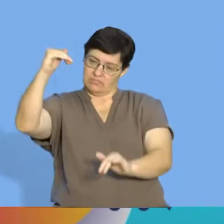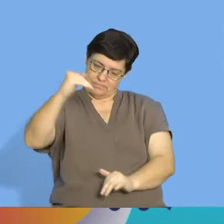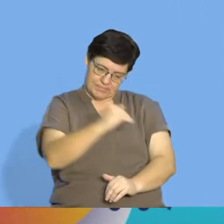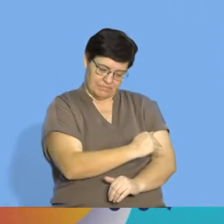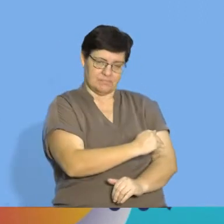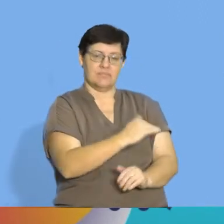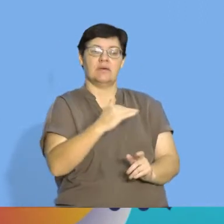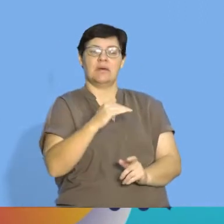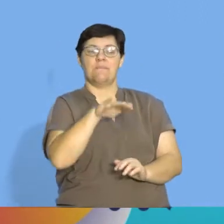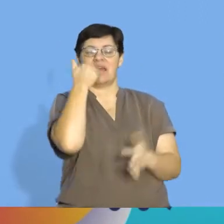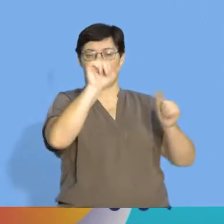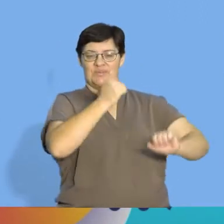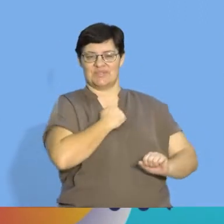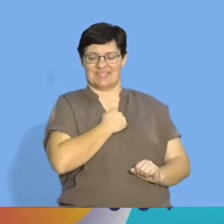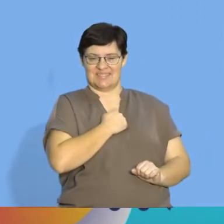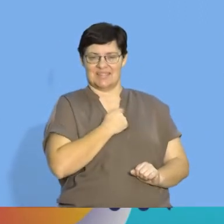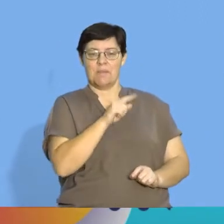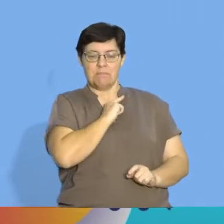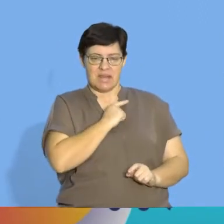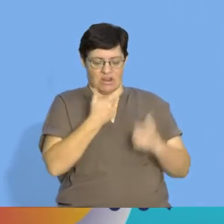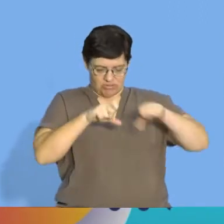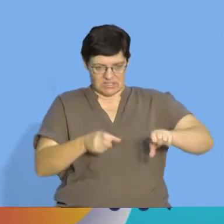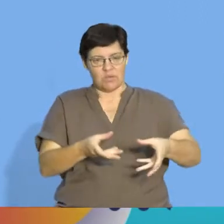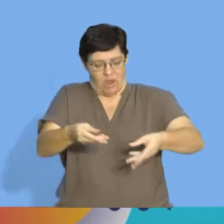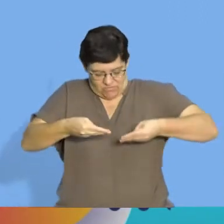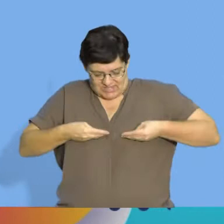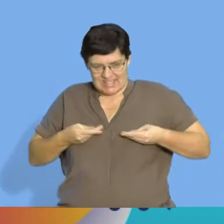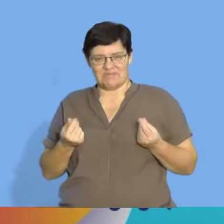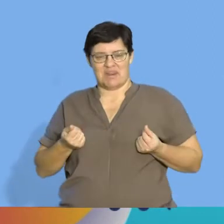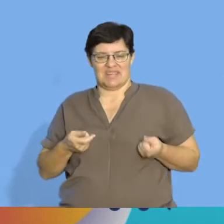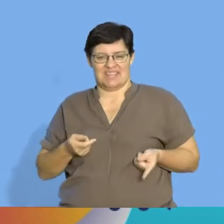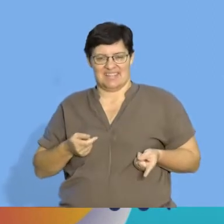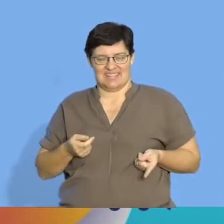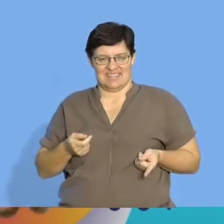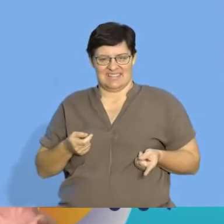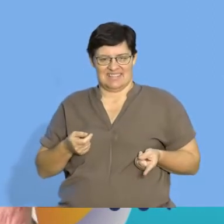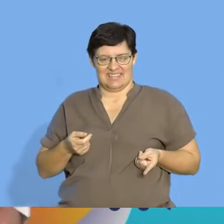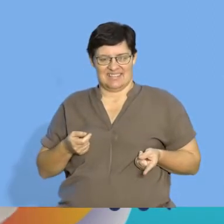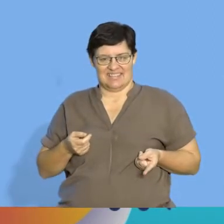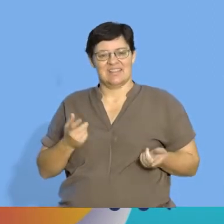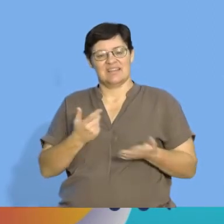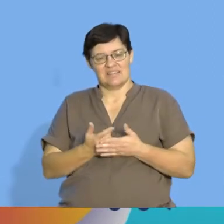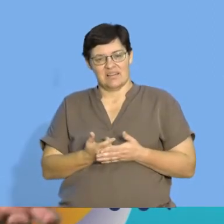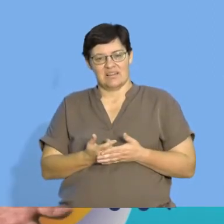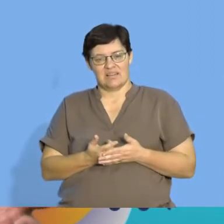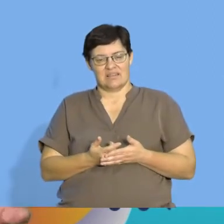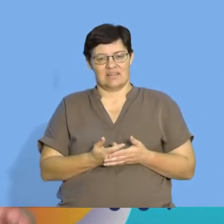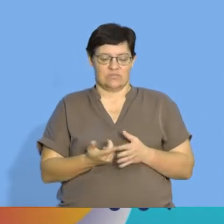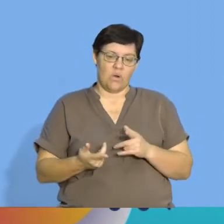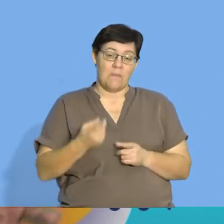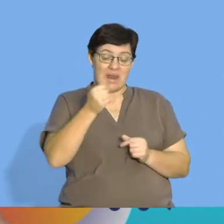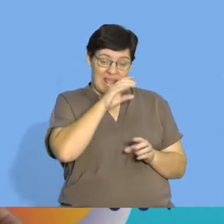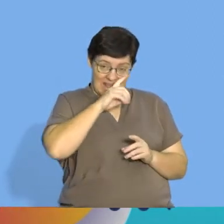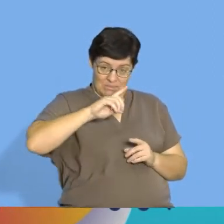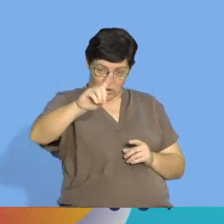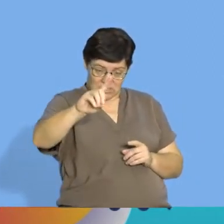okay? And obviously, that would then appear as a receipt. Why? The fixed deposit has now matured. The money